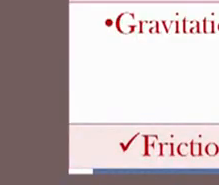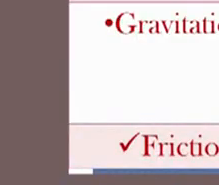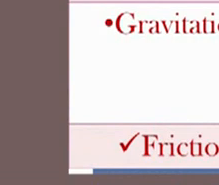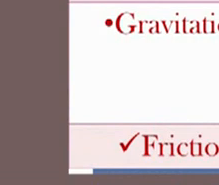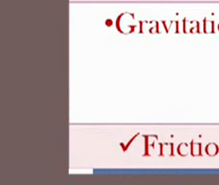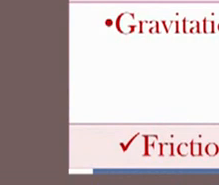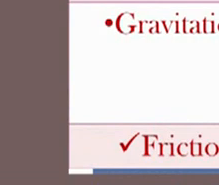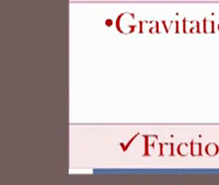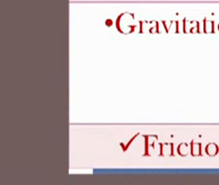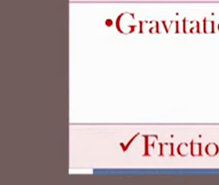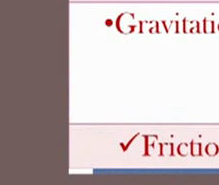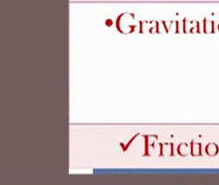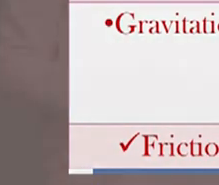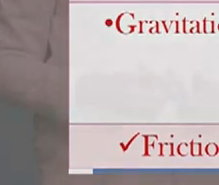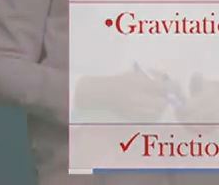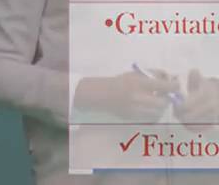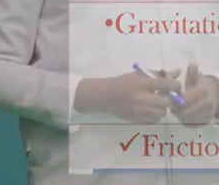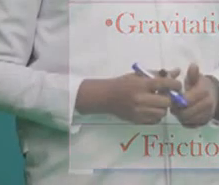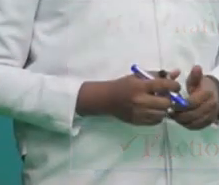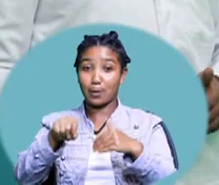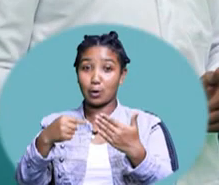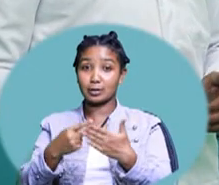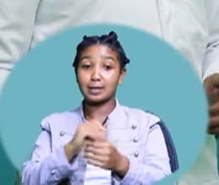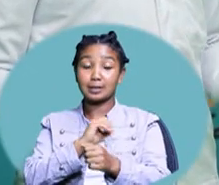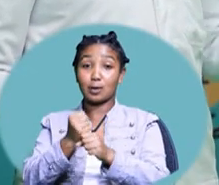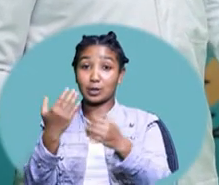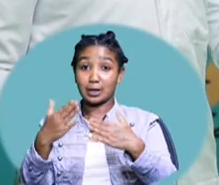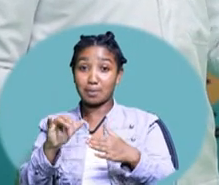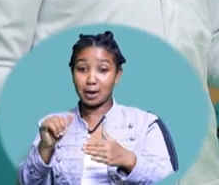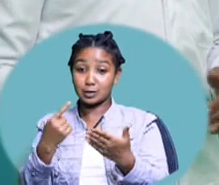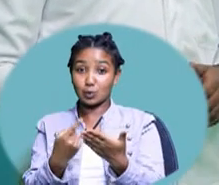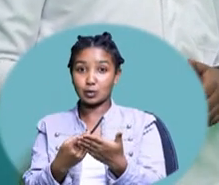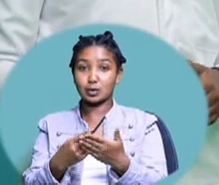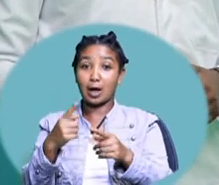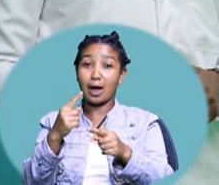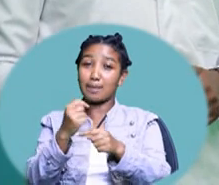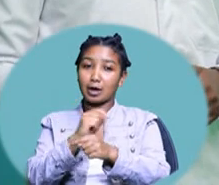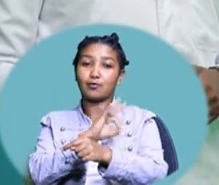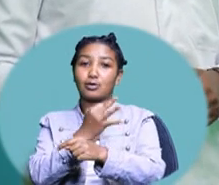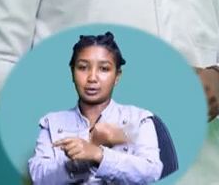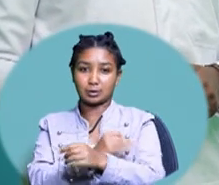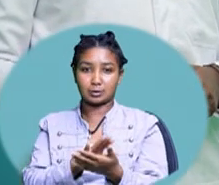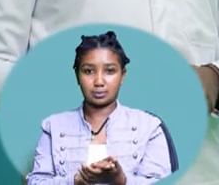So students, next time we'll try to see about the work done by those applied